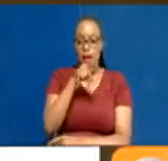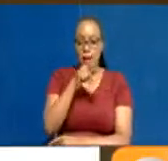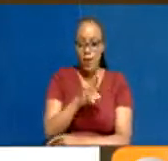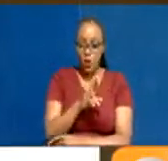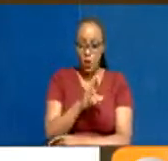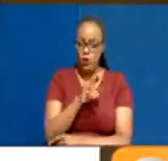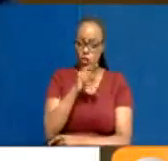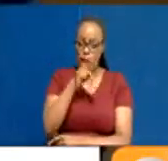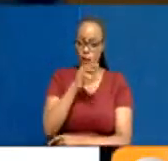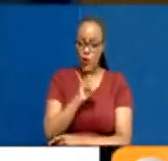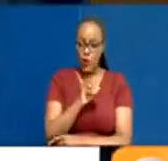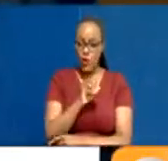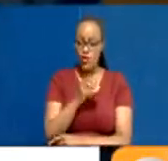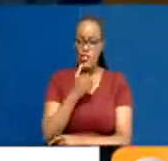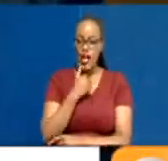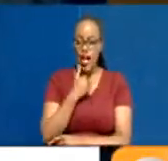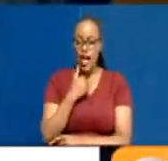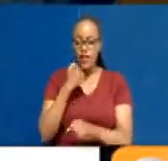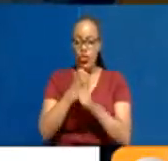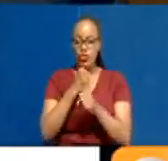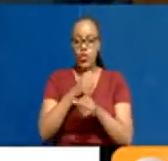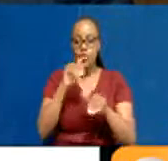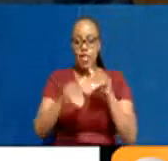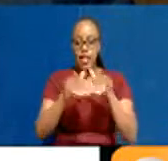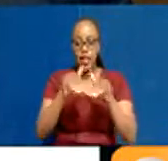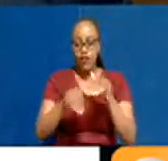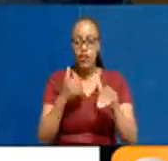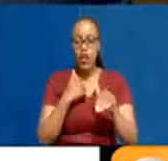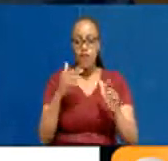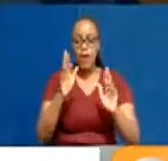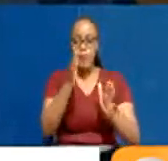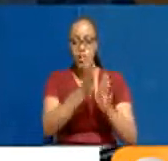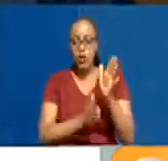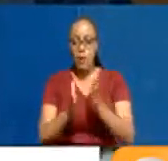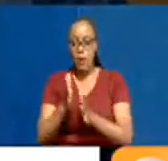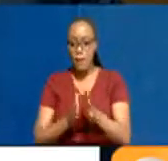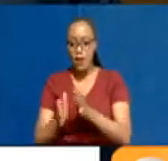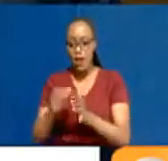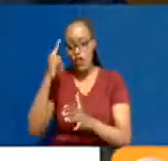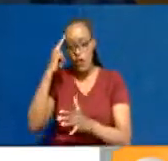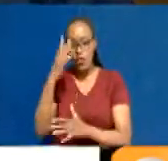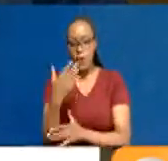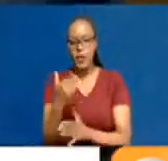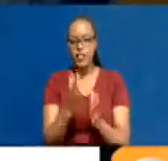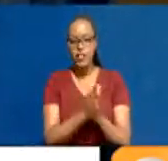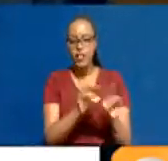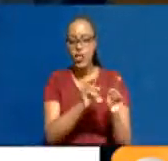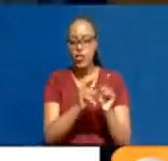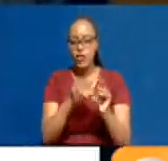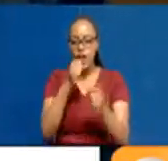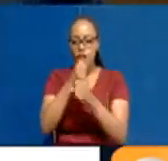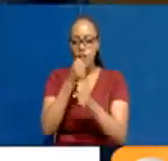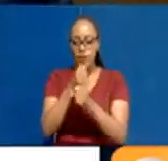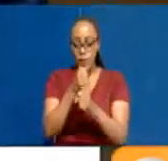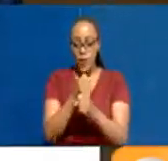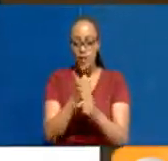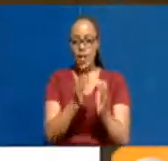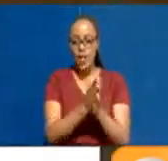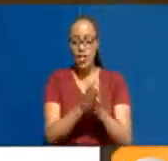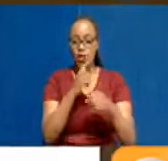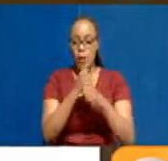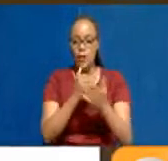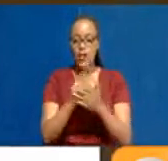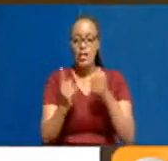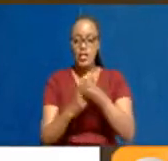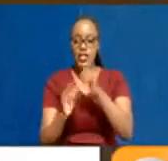those who have been mandated to conduct this election, they will be preparing for the materials and arranging everything to ensure that by